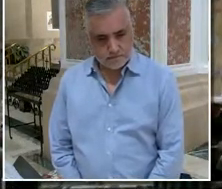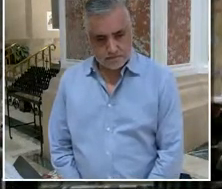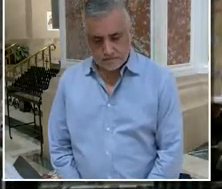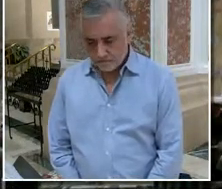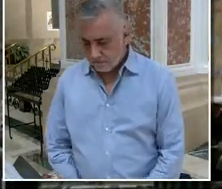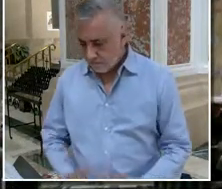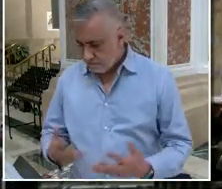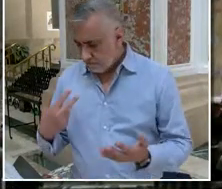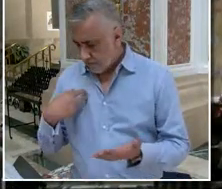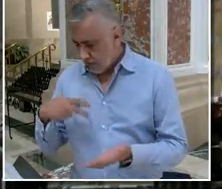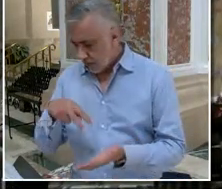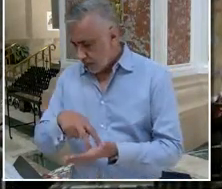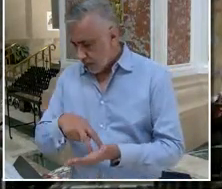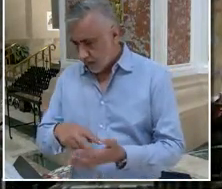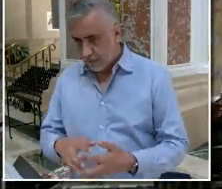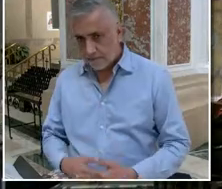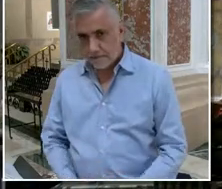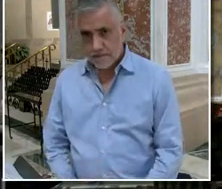Let us stand.